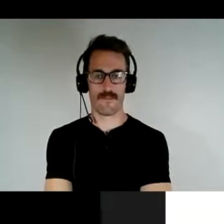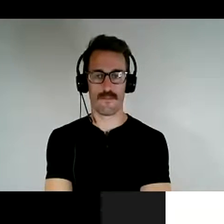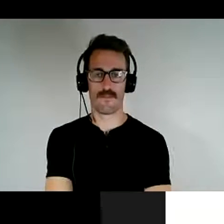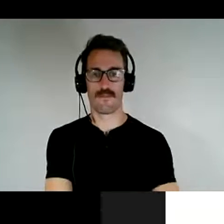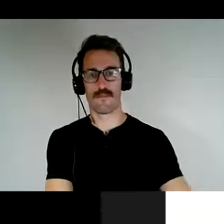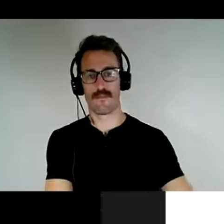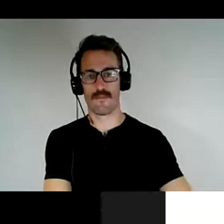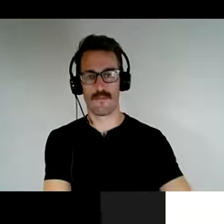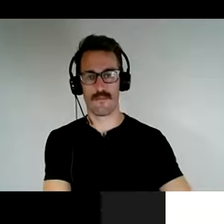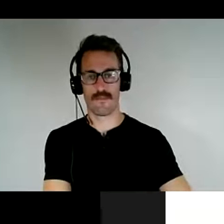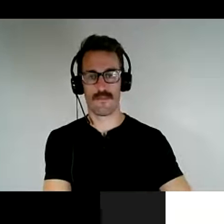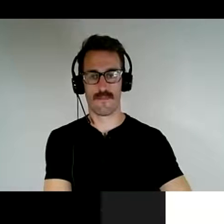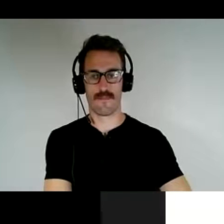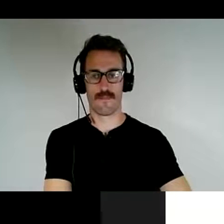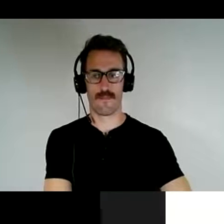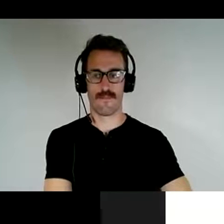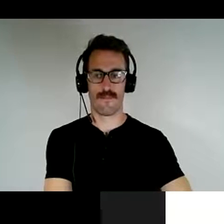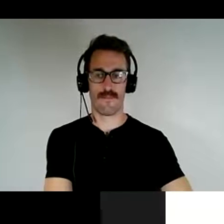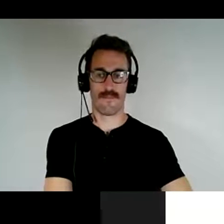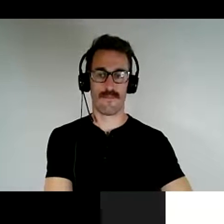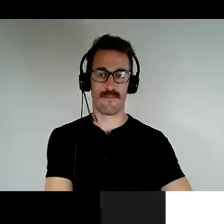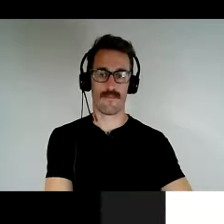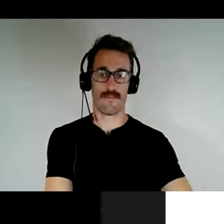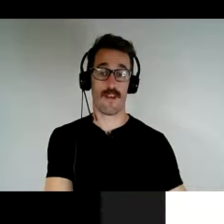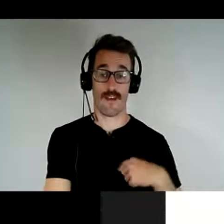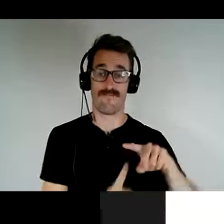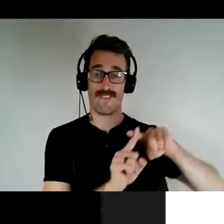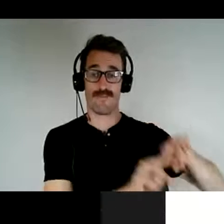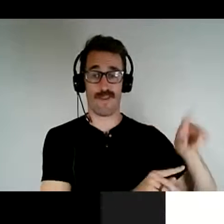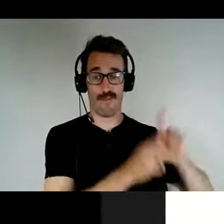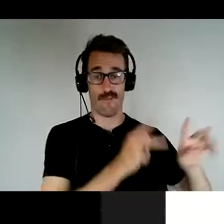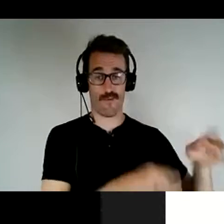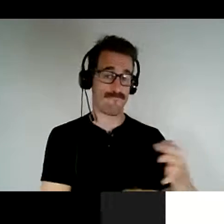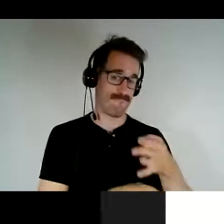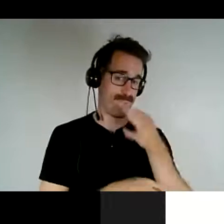I'm relying on the folks who know technology better than I.